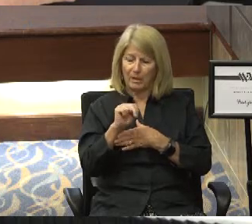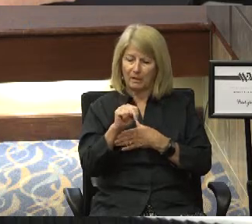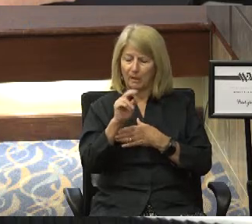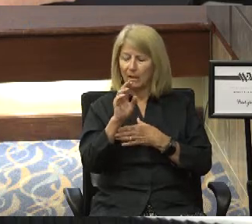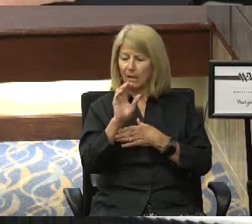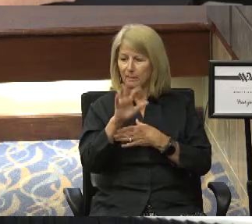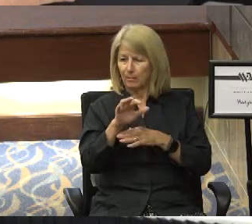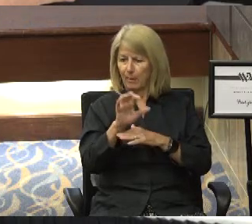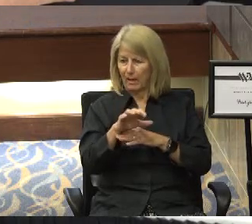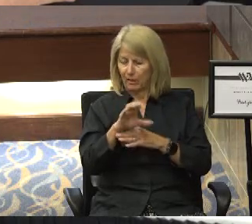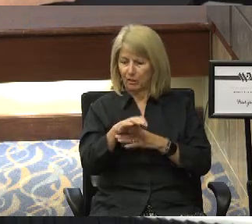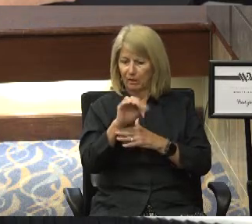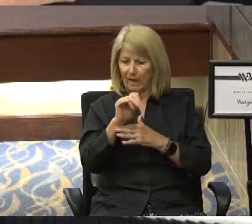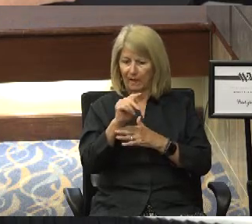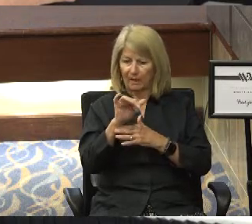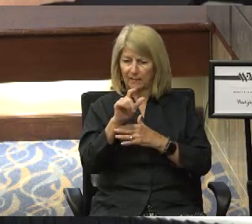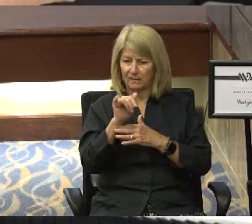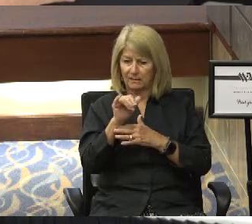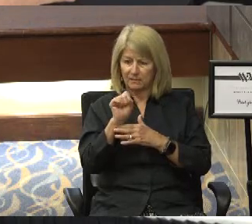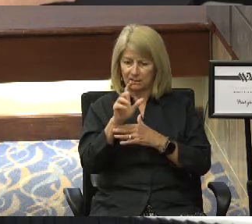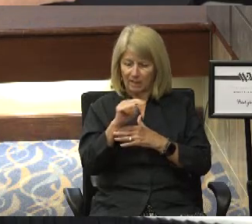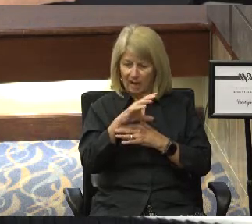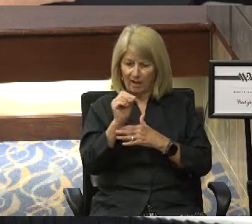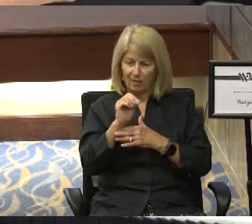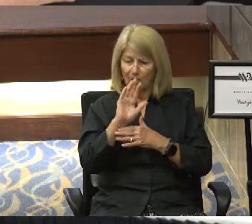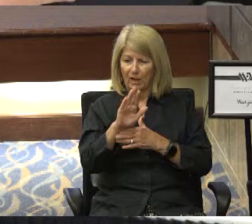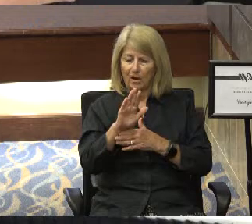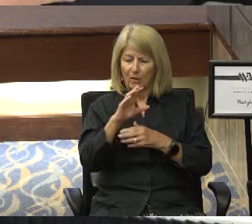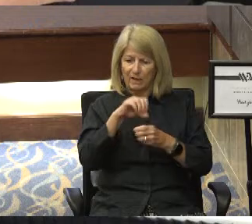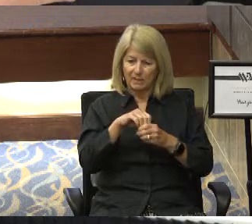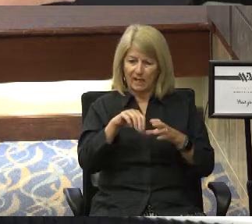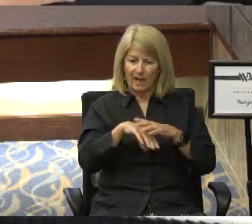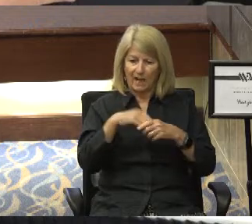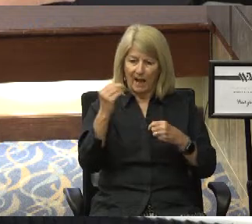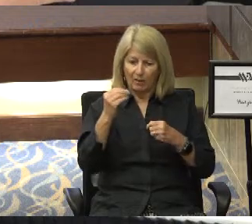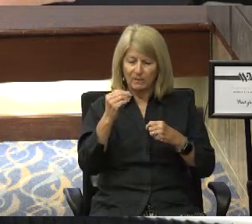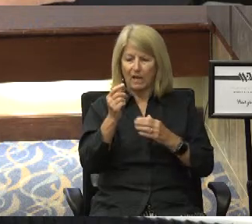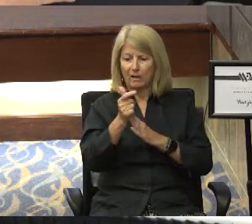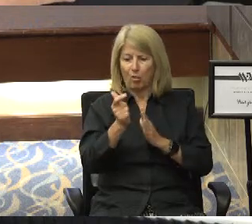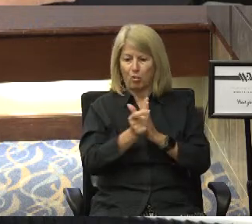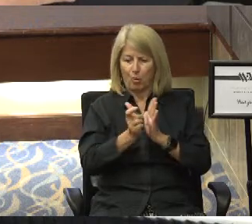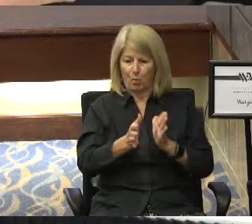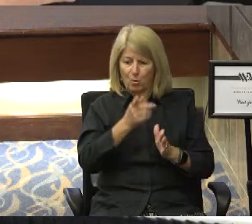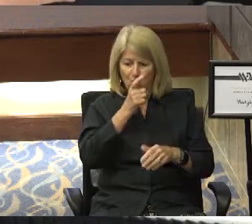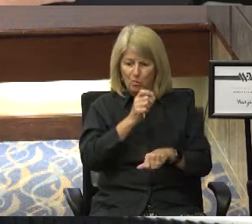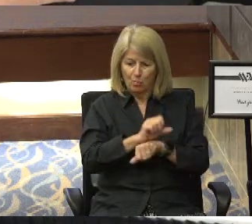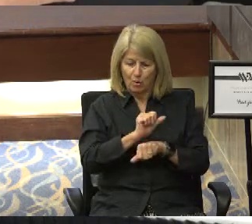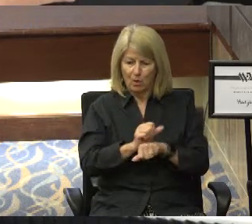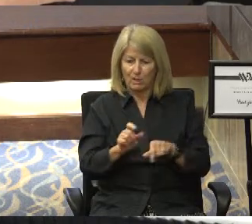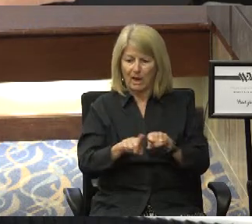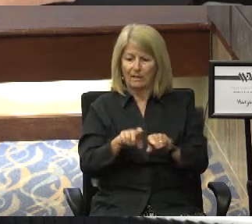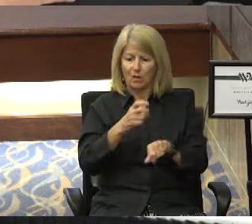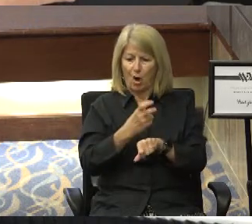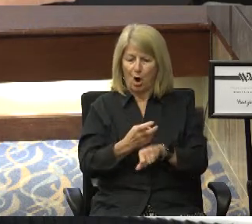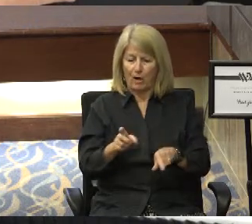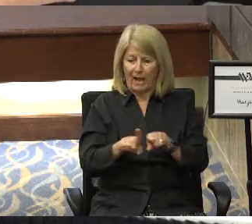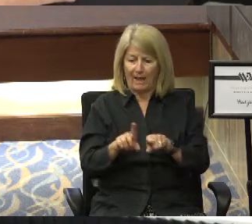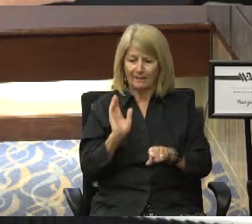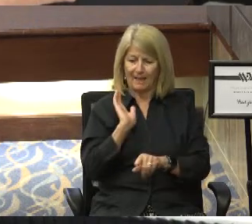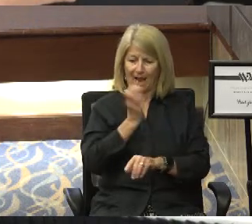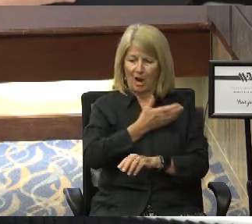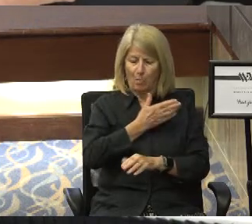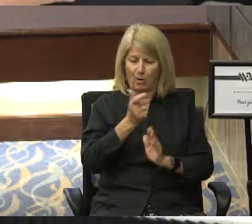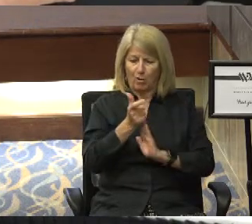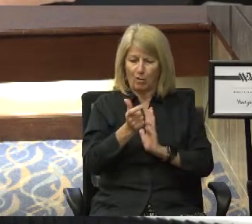Baylor and Catalyst, but I also wanted to mention their inside and outside attorneys who worked as hard as our attorneys on this,